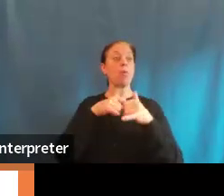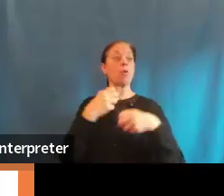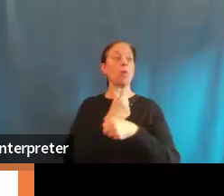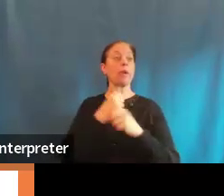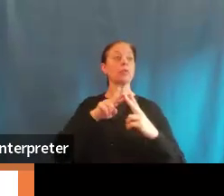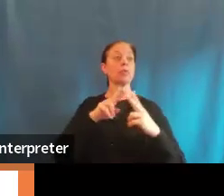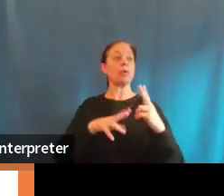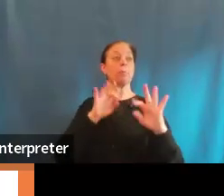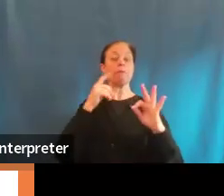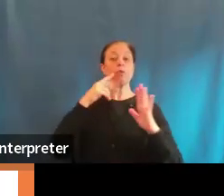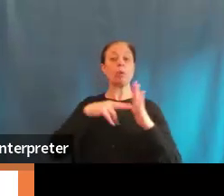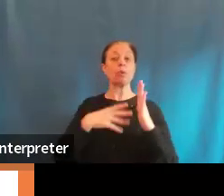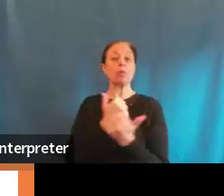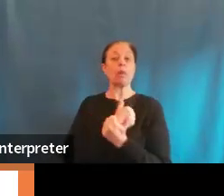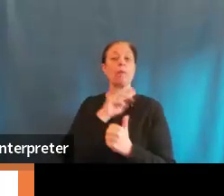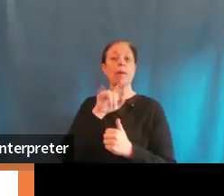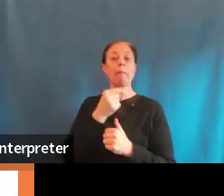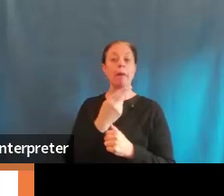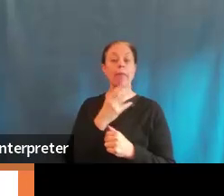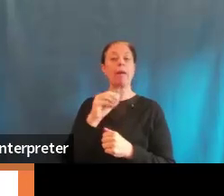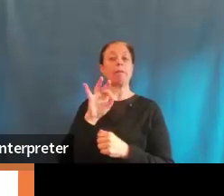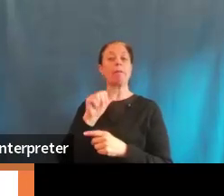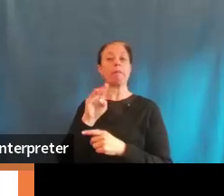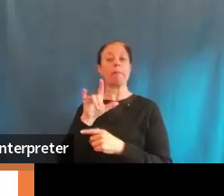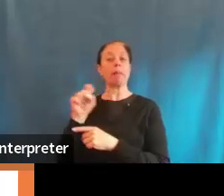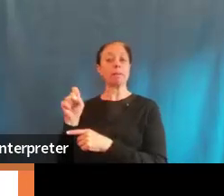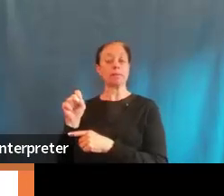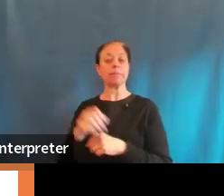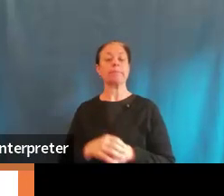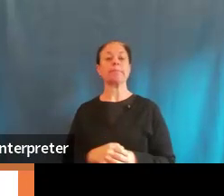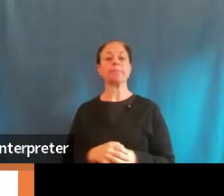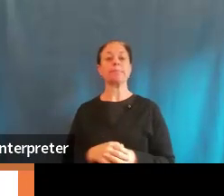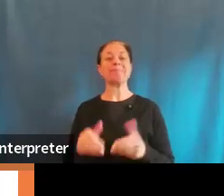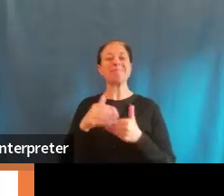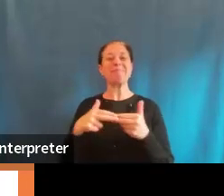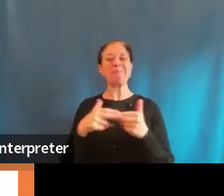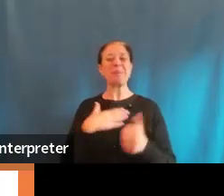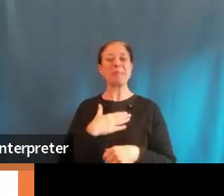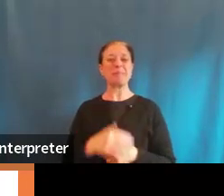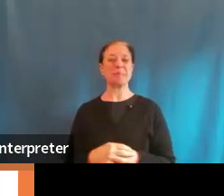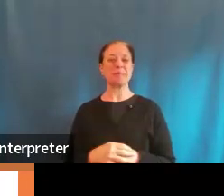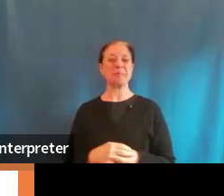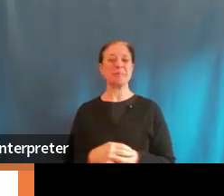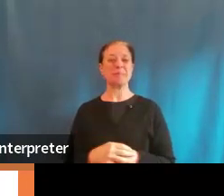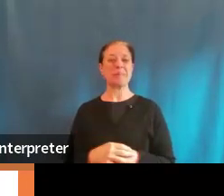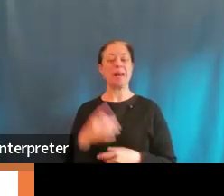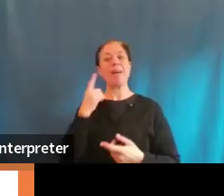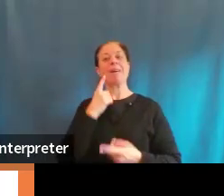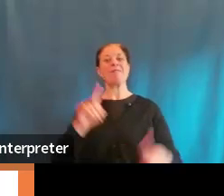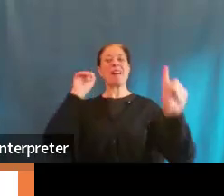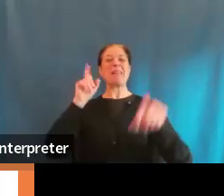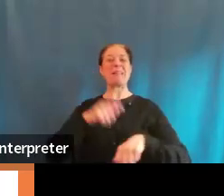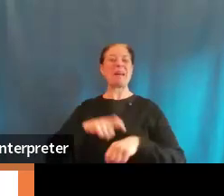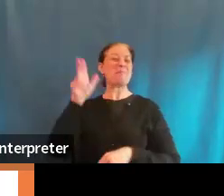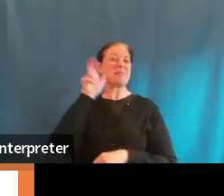perfect for readers who enjoy mythological stories and fables. Next slide, please. It is finally time to